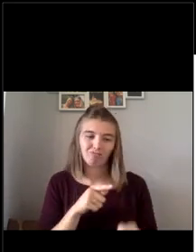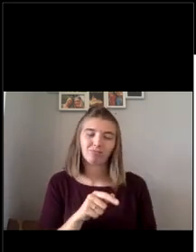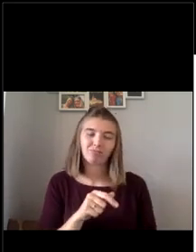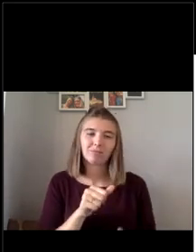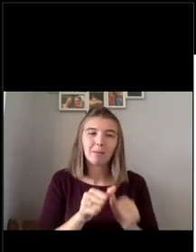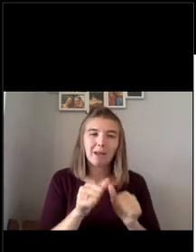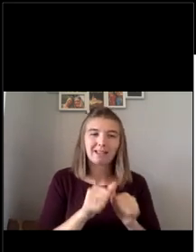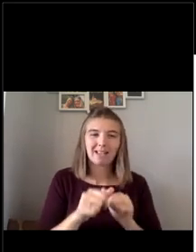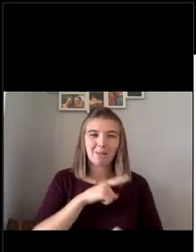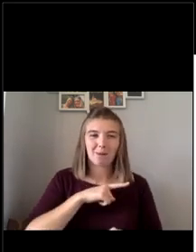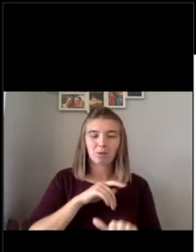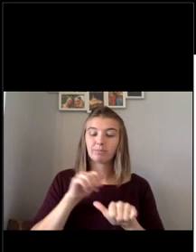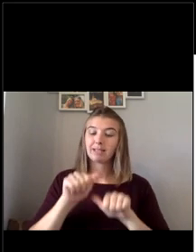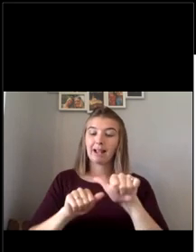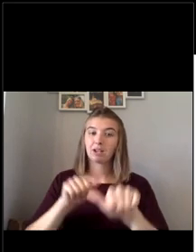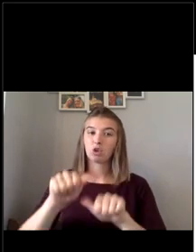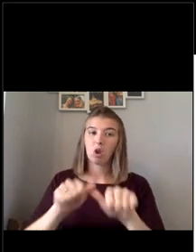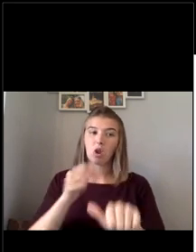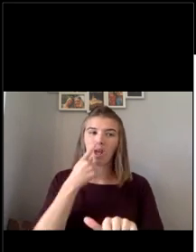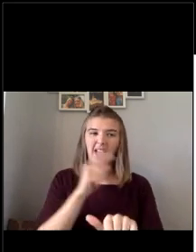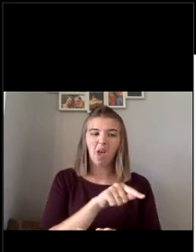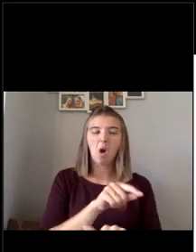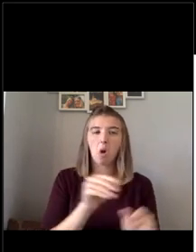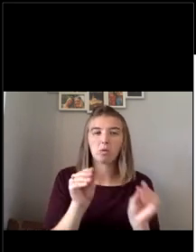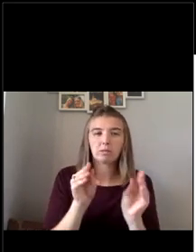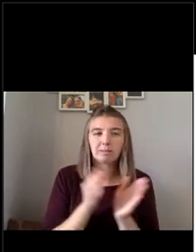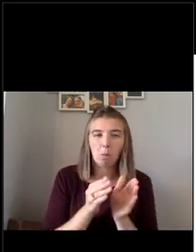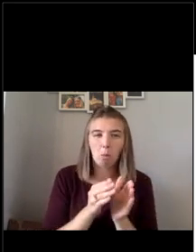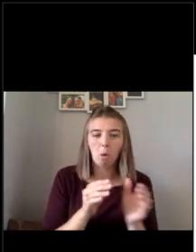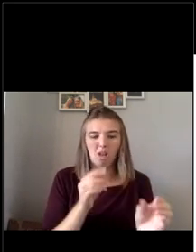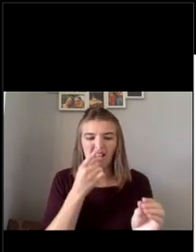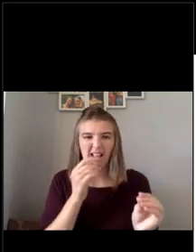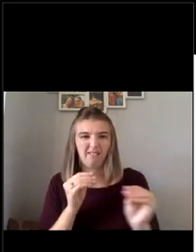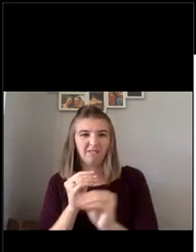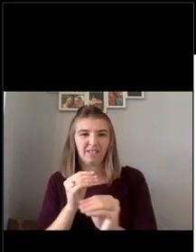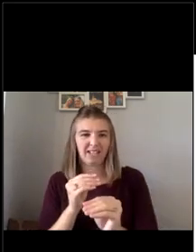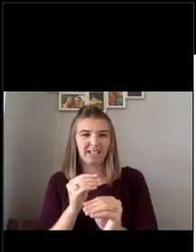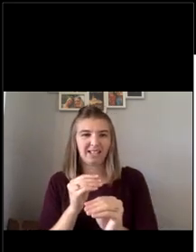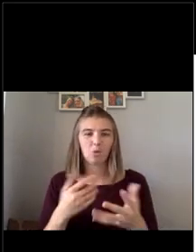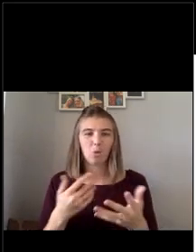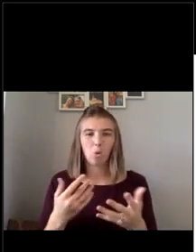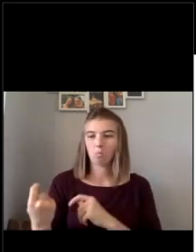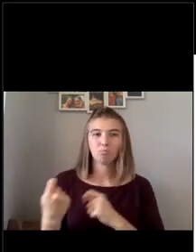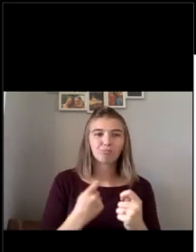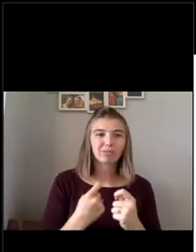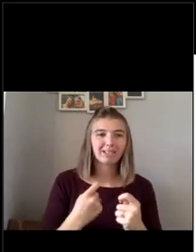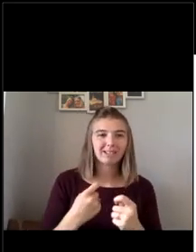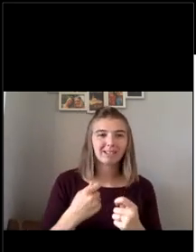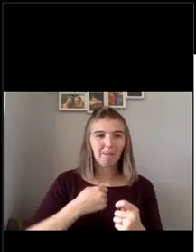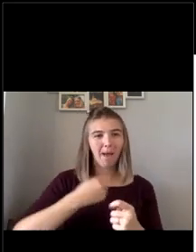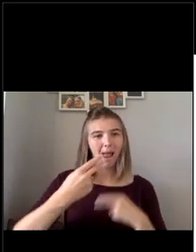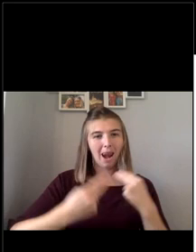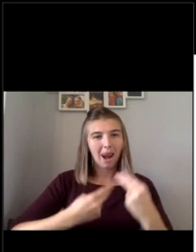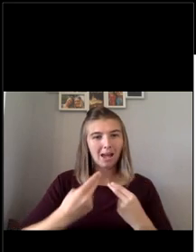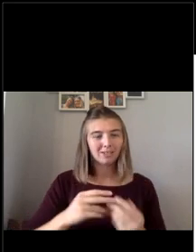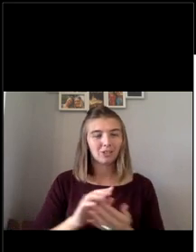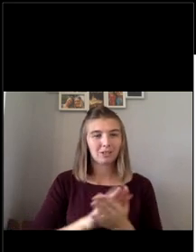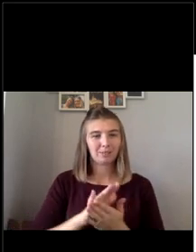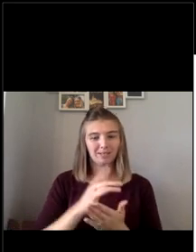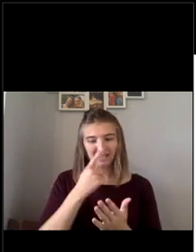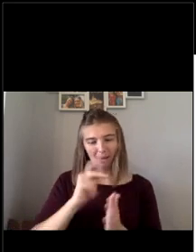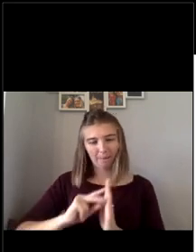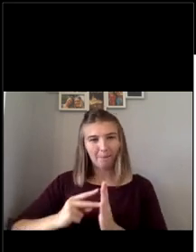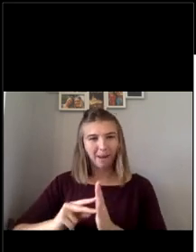know, this is something I can do during my workday. I can bring my own lunch, so I don't have to worry about the food as much. With one